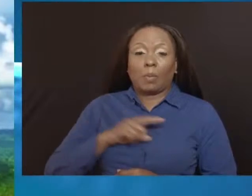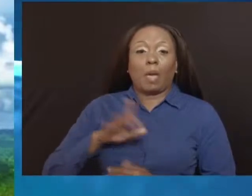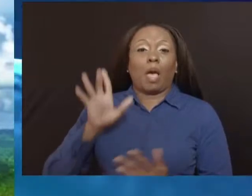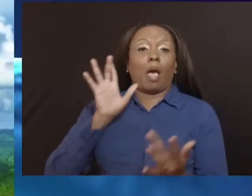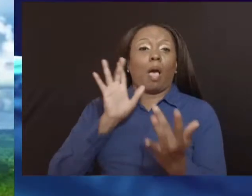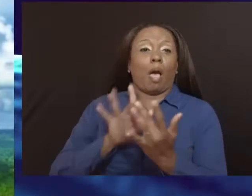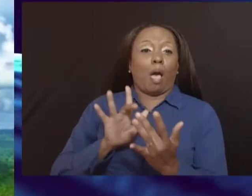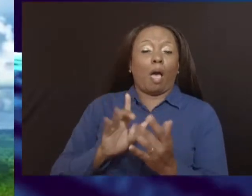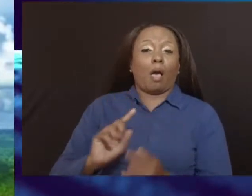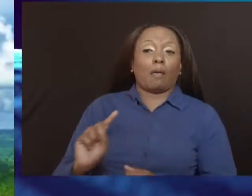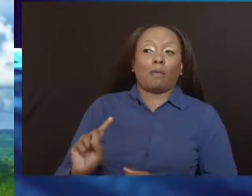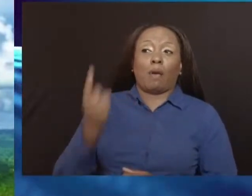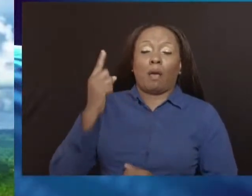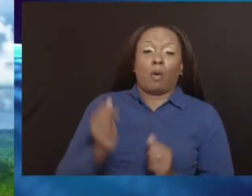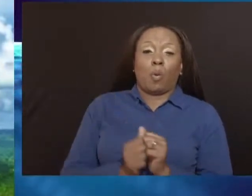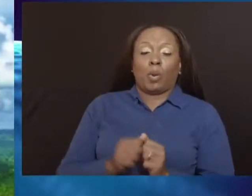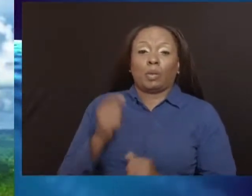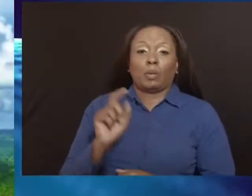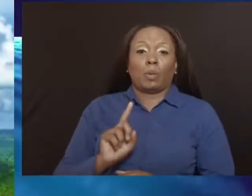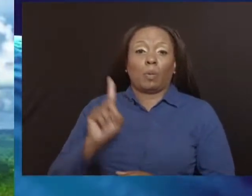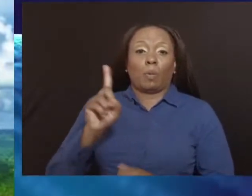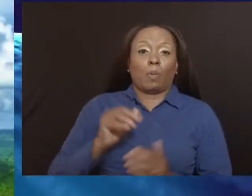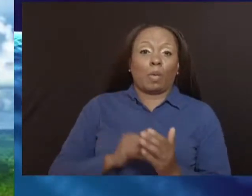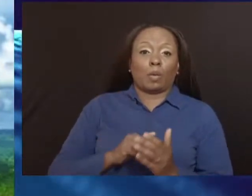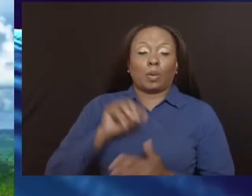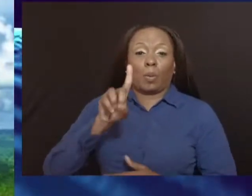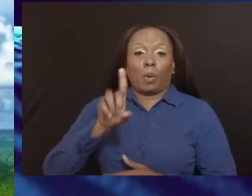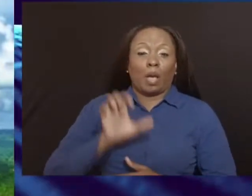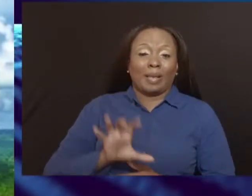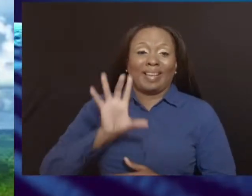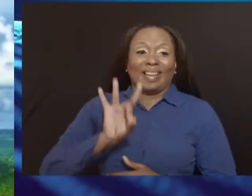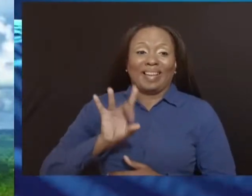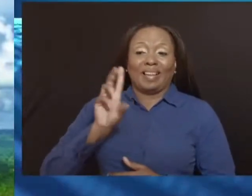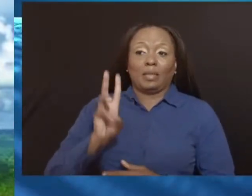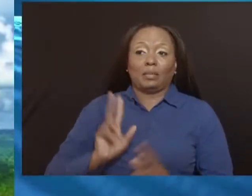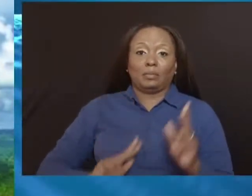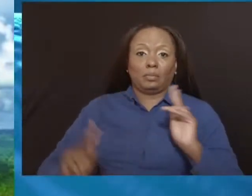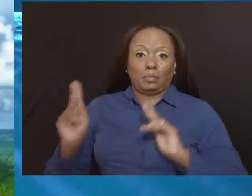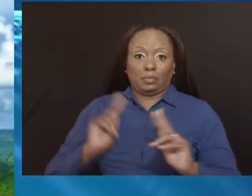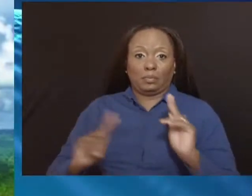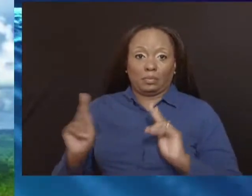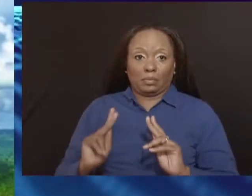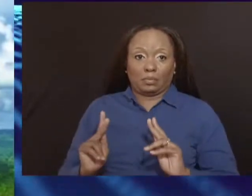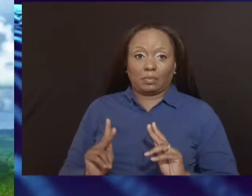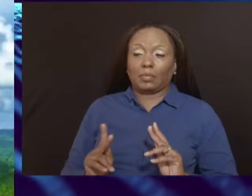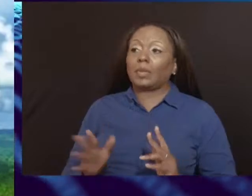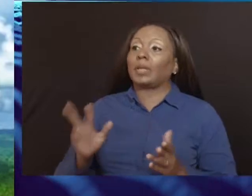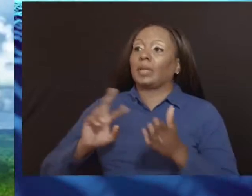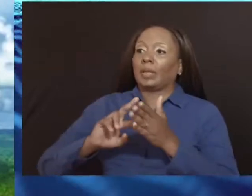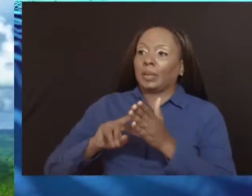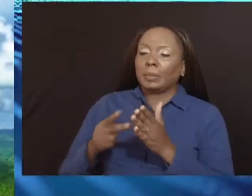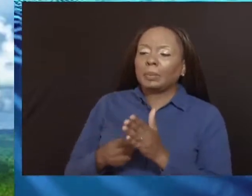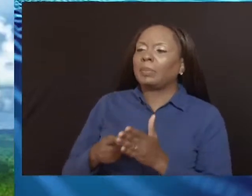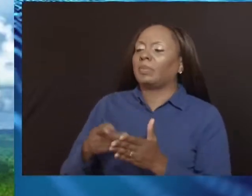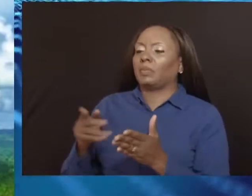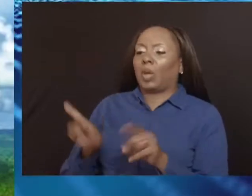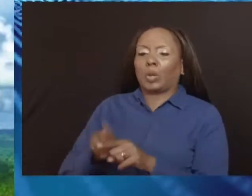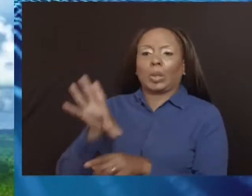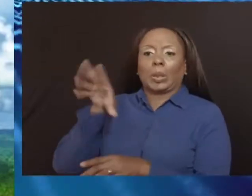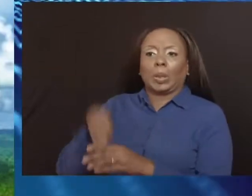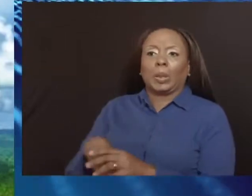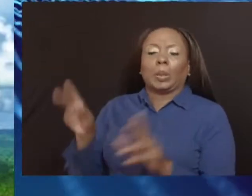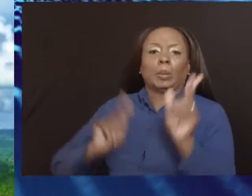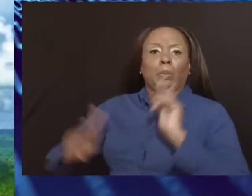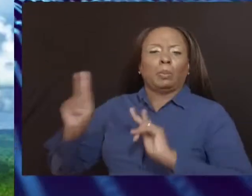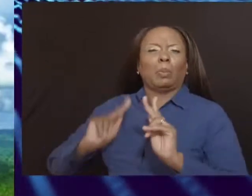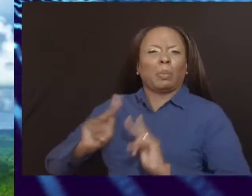contact with 1,186 of those persons. And this is a live dashboard, so it also incorporates persons